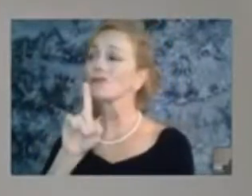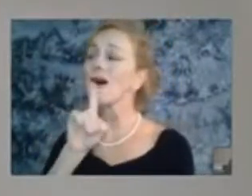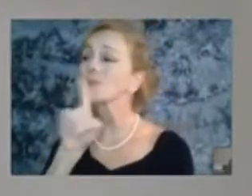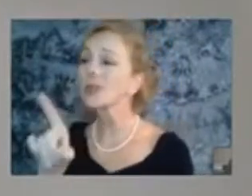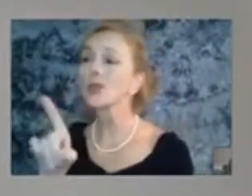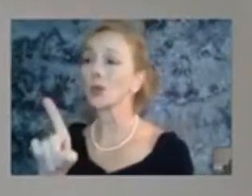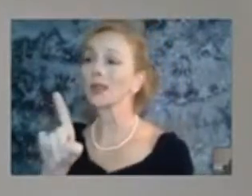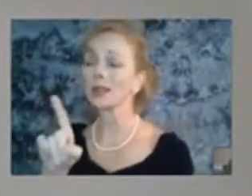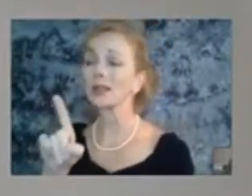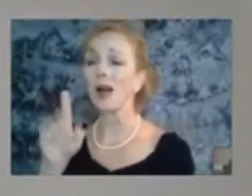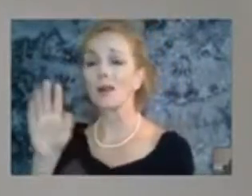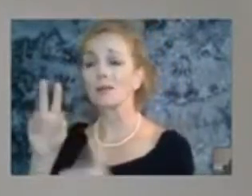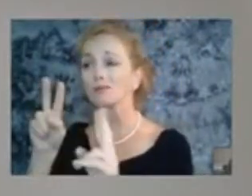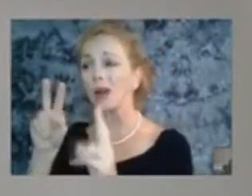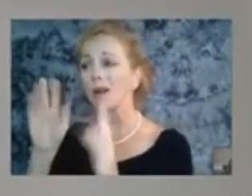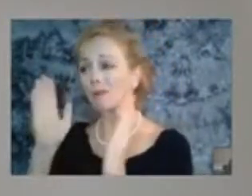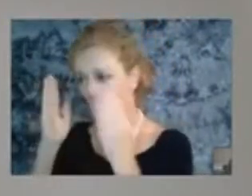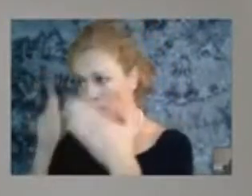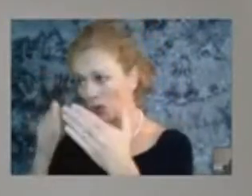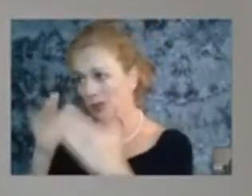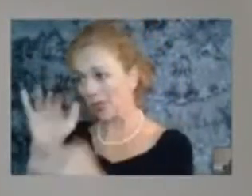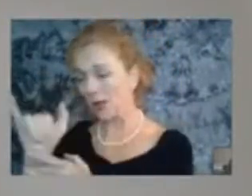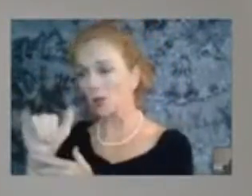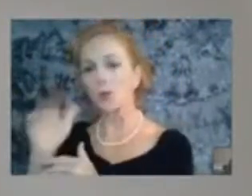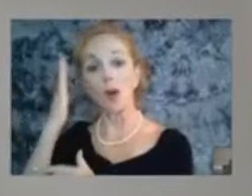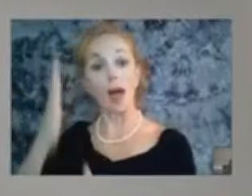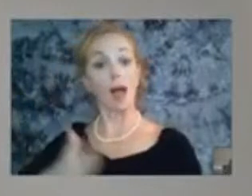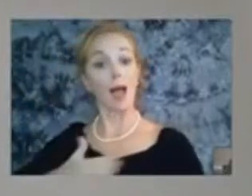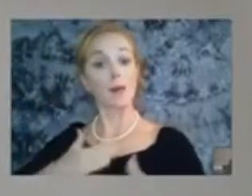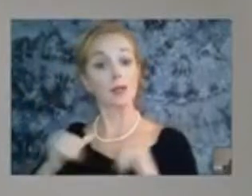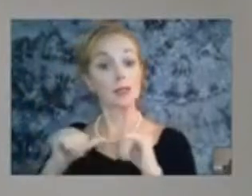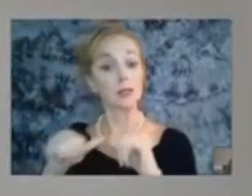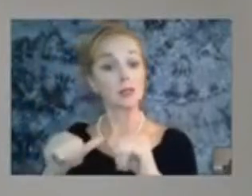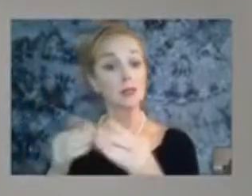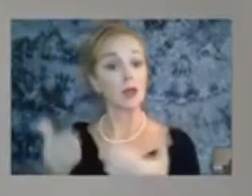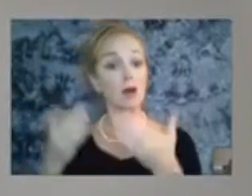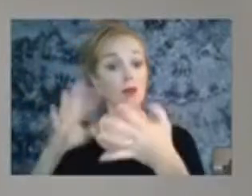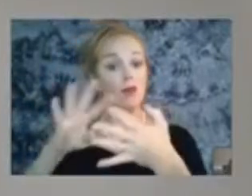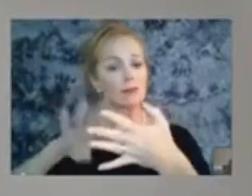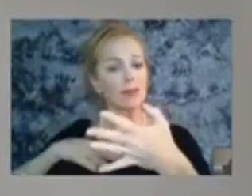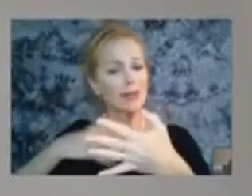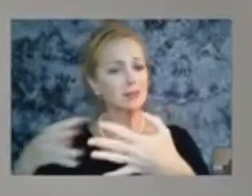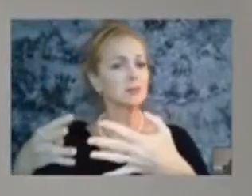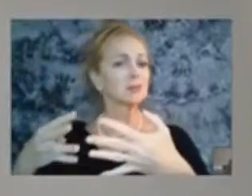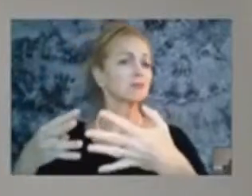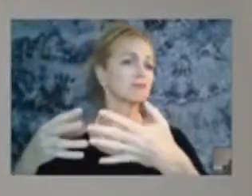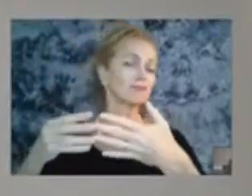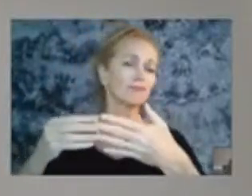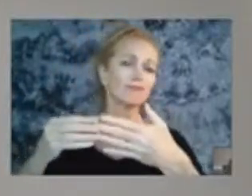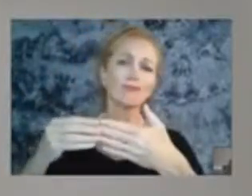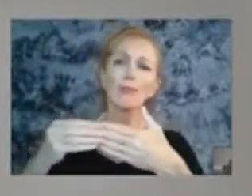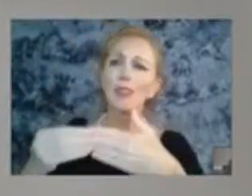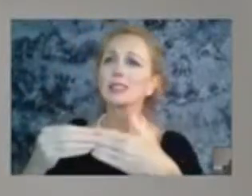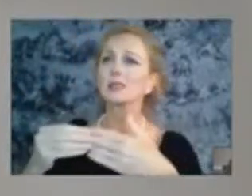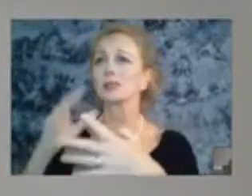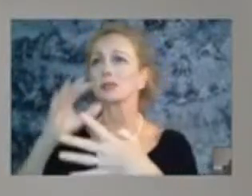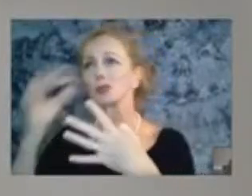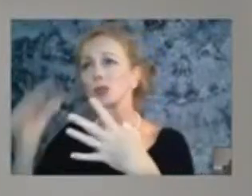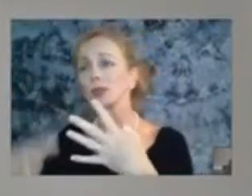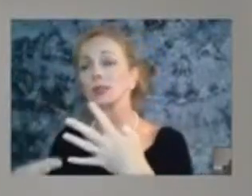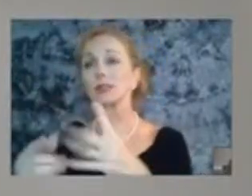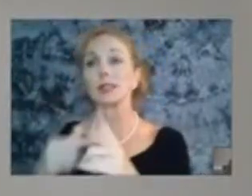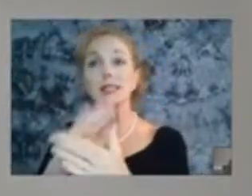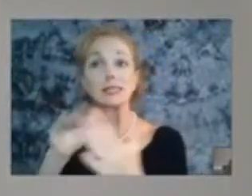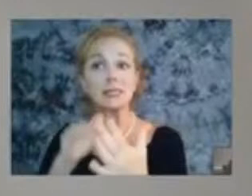happy and will continue to provide flexible options for our employees, whether they're district, central office,